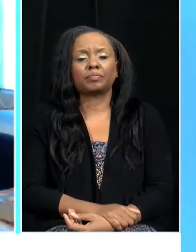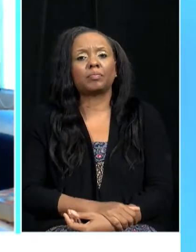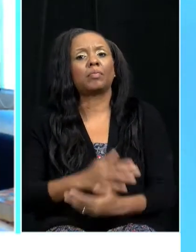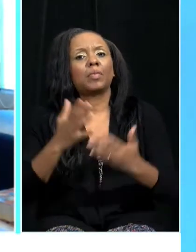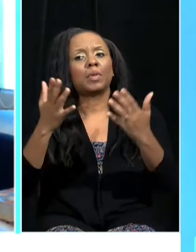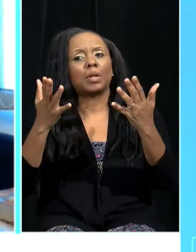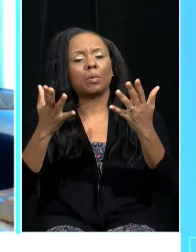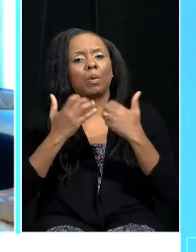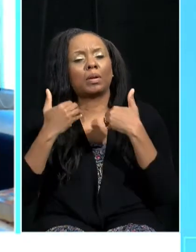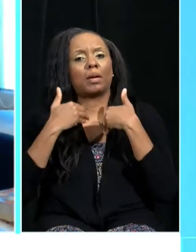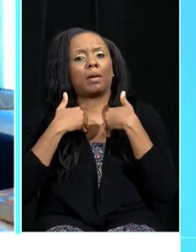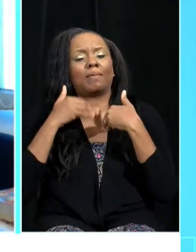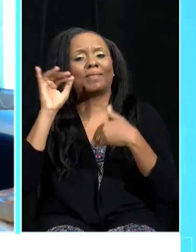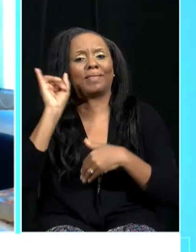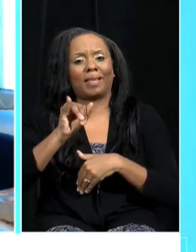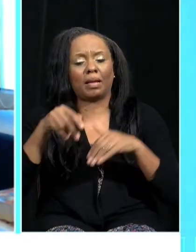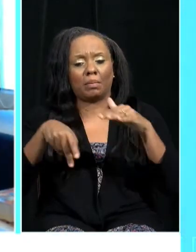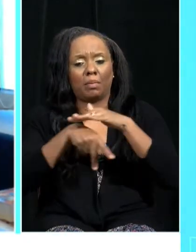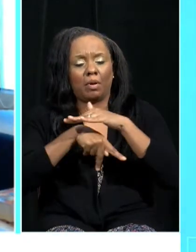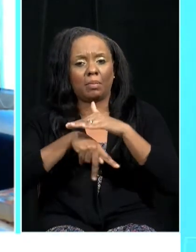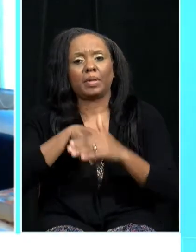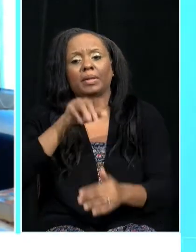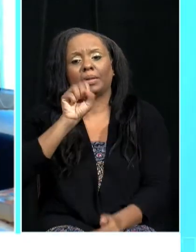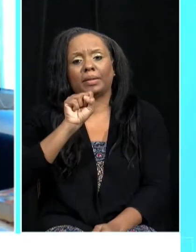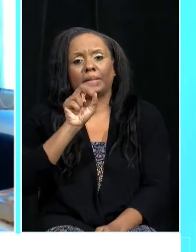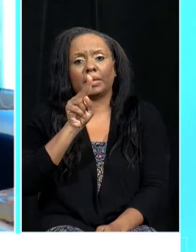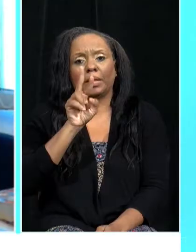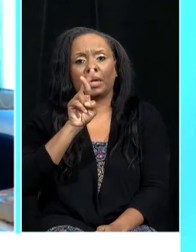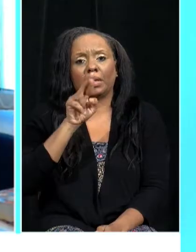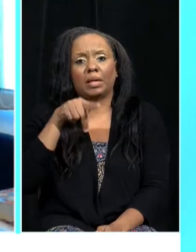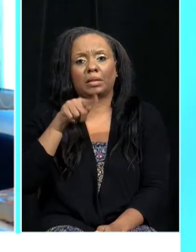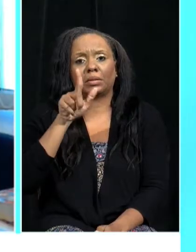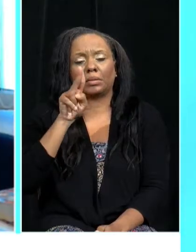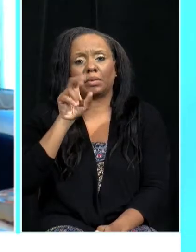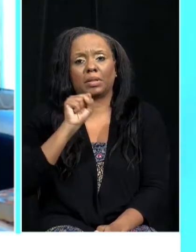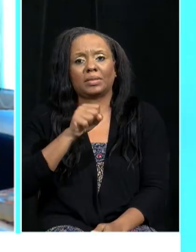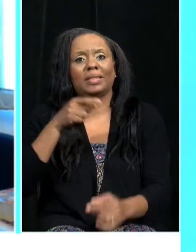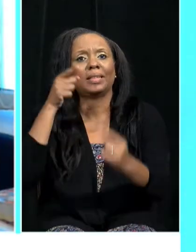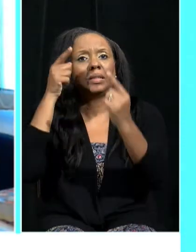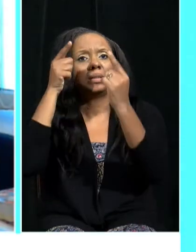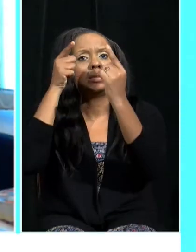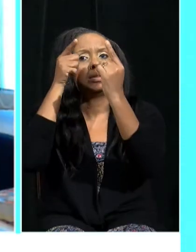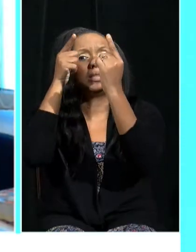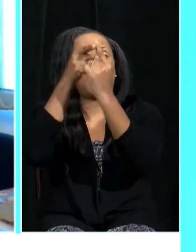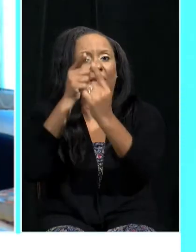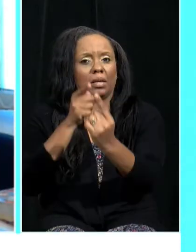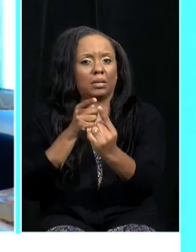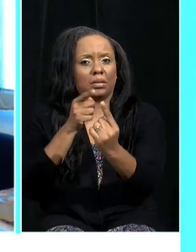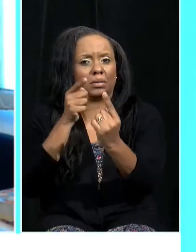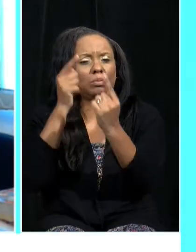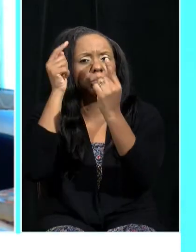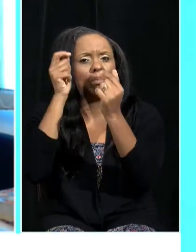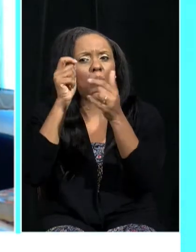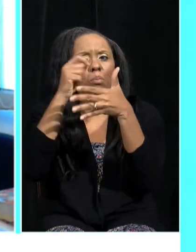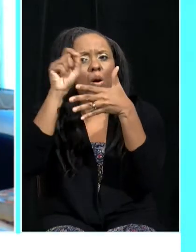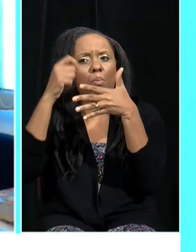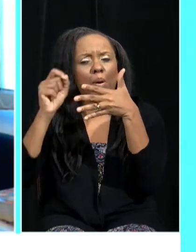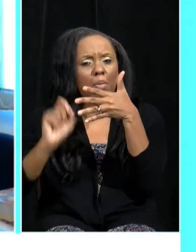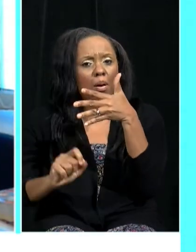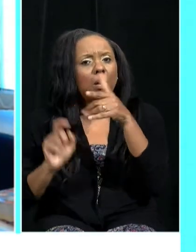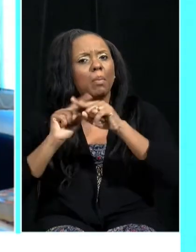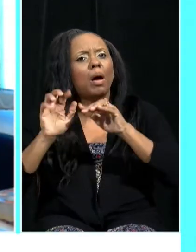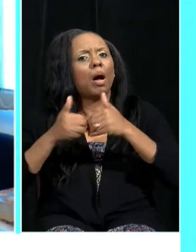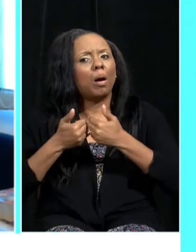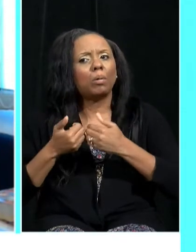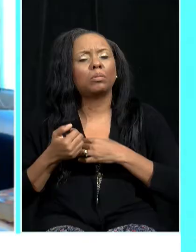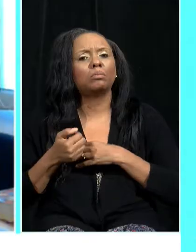of 6%. That involved pain. There is no getting around that, and the pain came with layoffs.